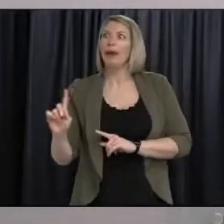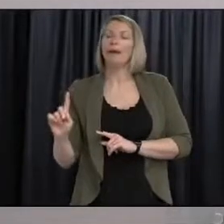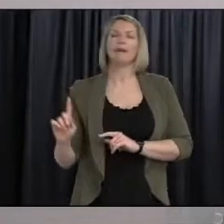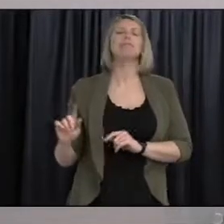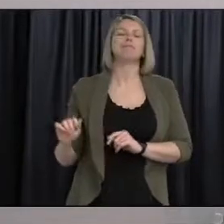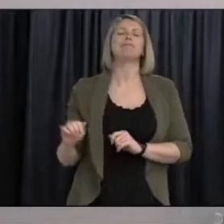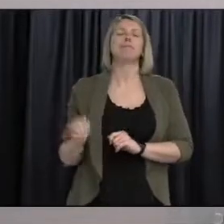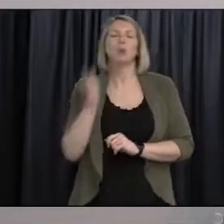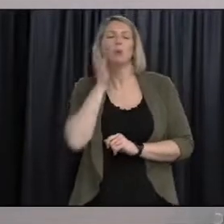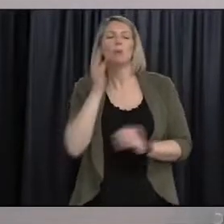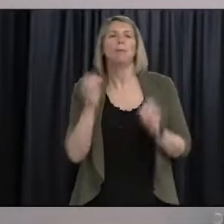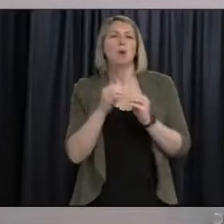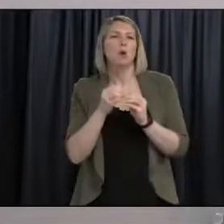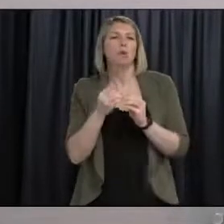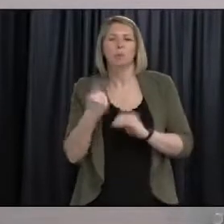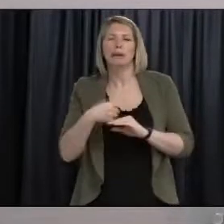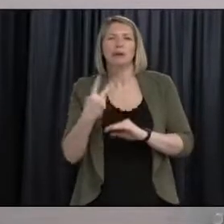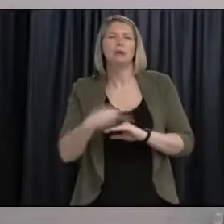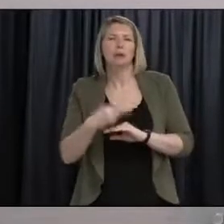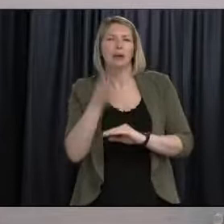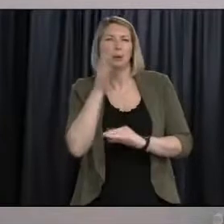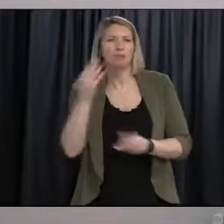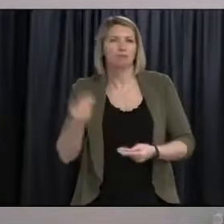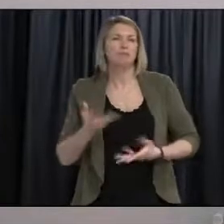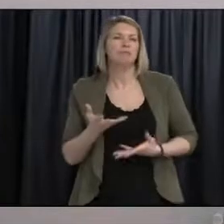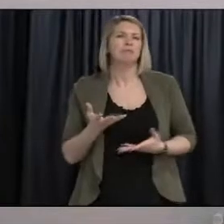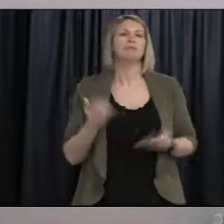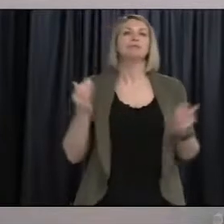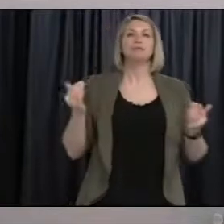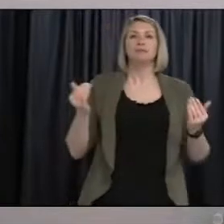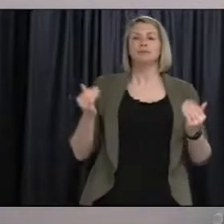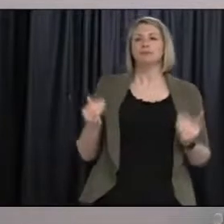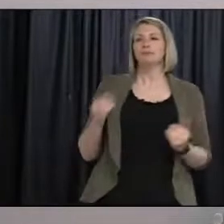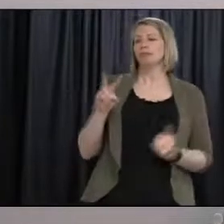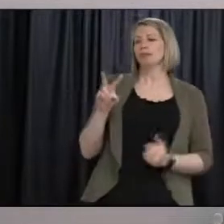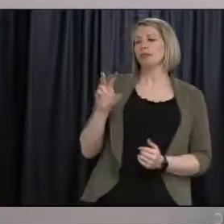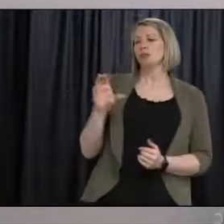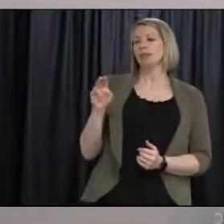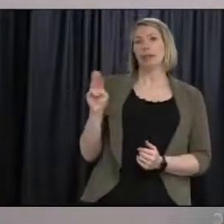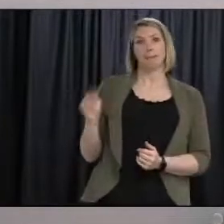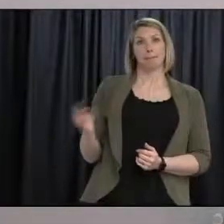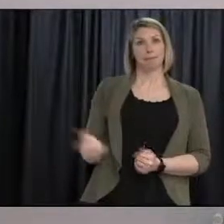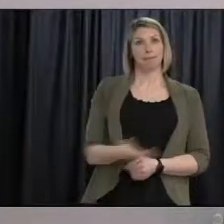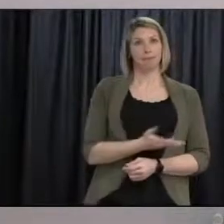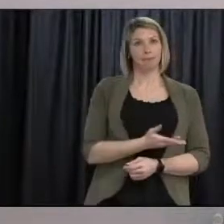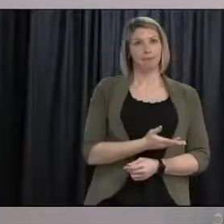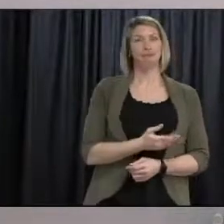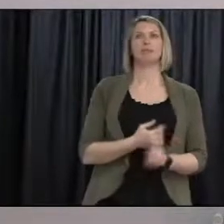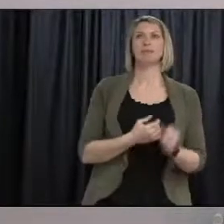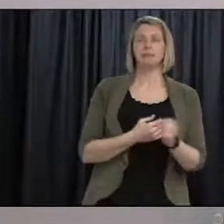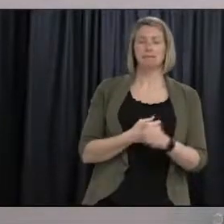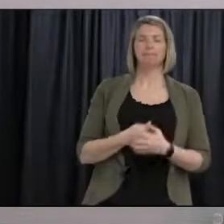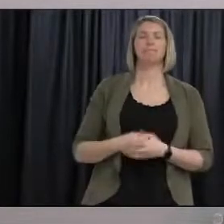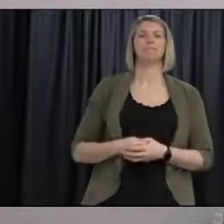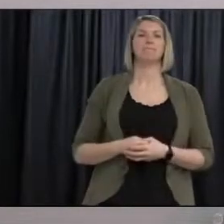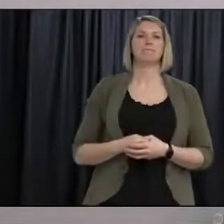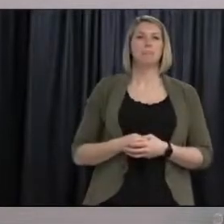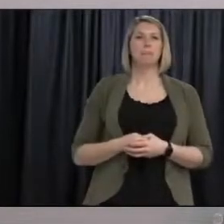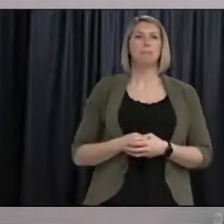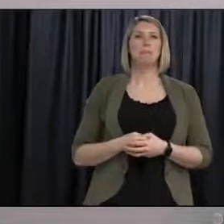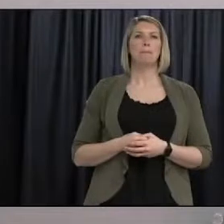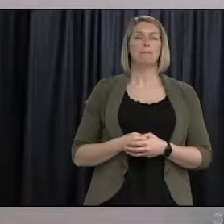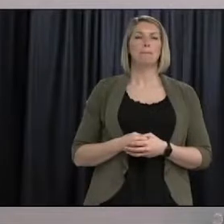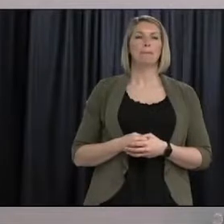Thank you. Alison King with VOCM. Do you have a final question? Yes. So for those